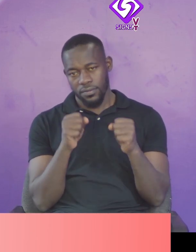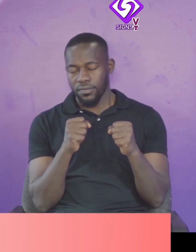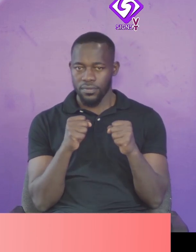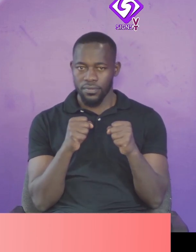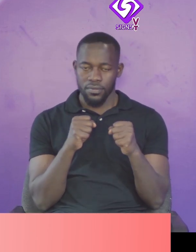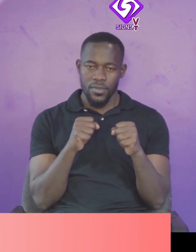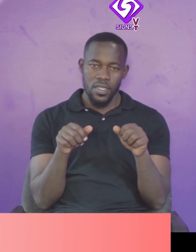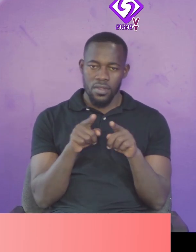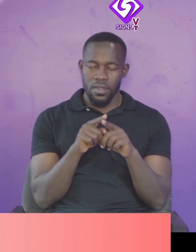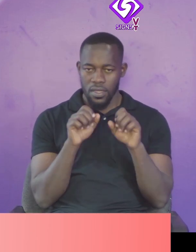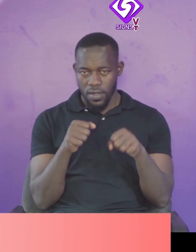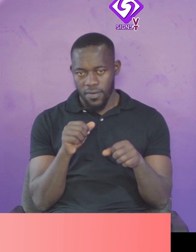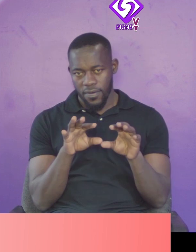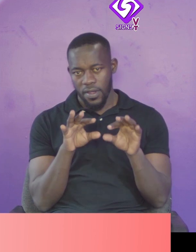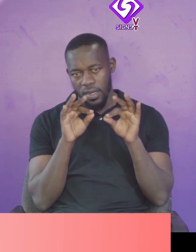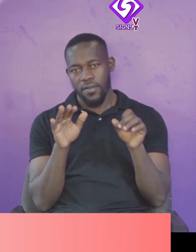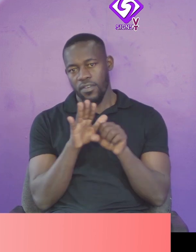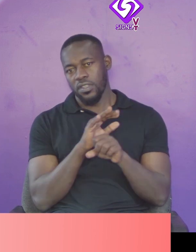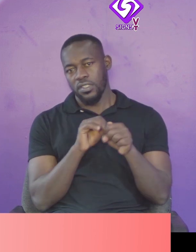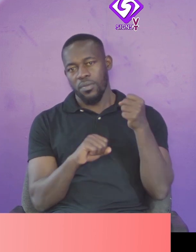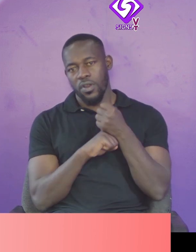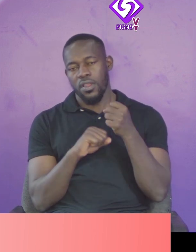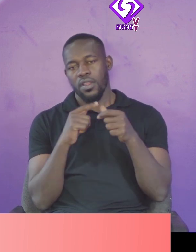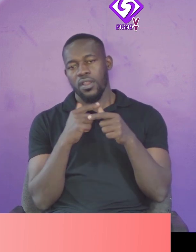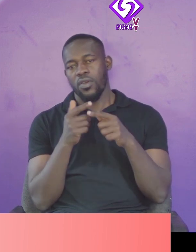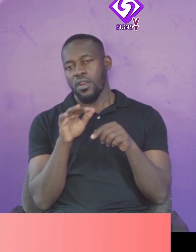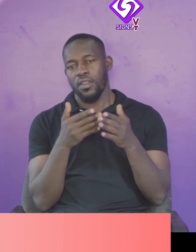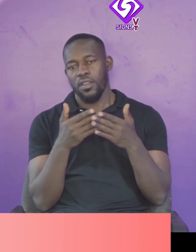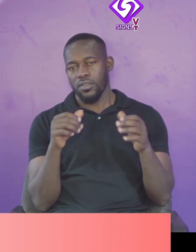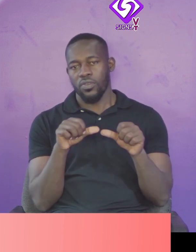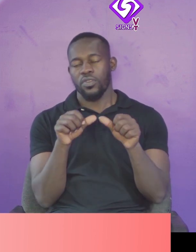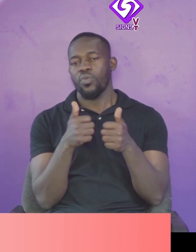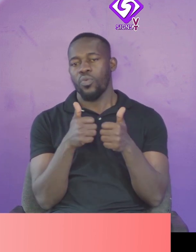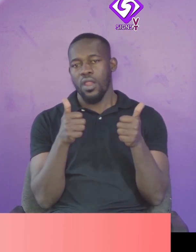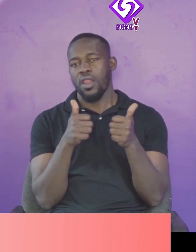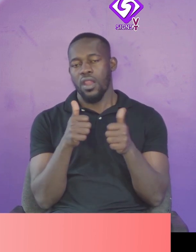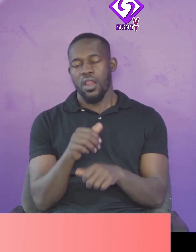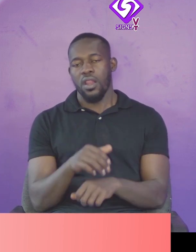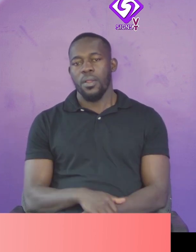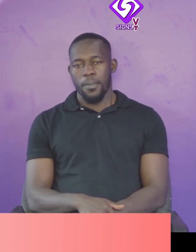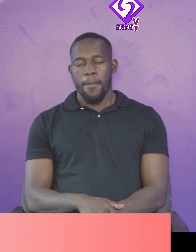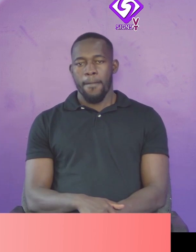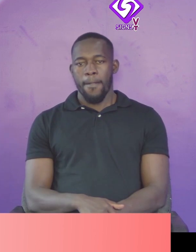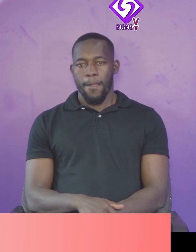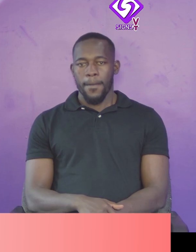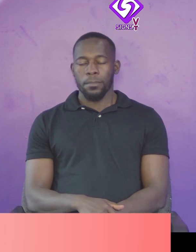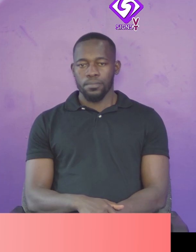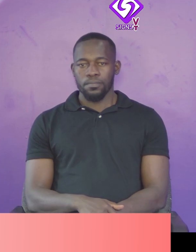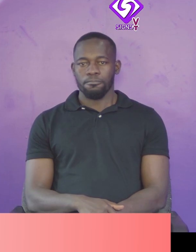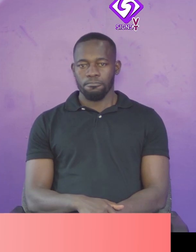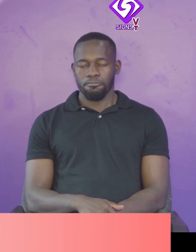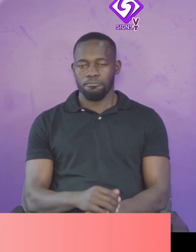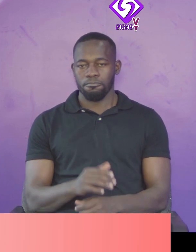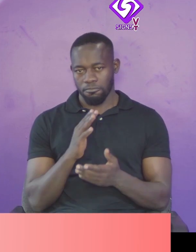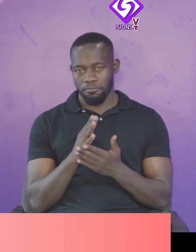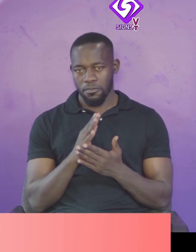support, good training, and everything will go well to their side. Yeah, and this is something that I said.